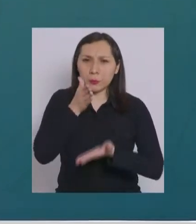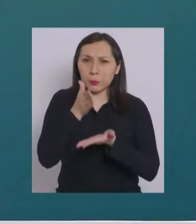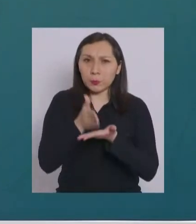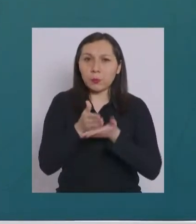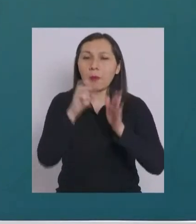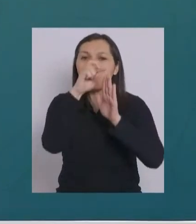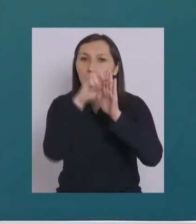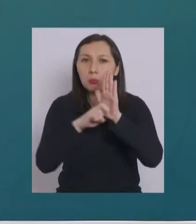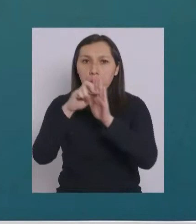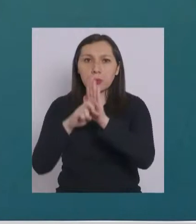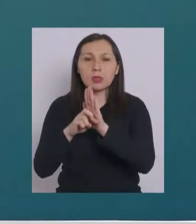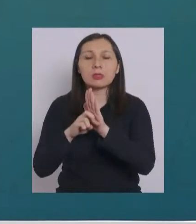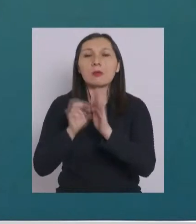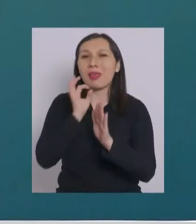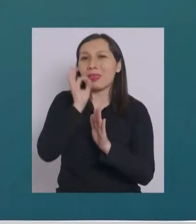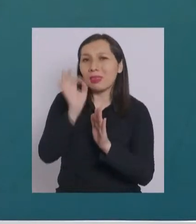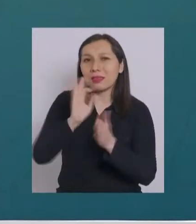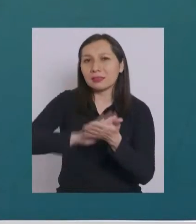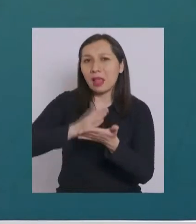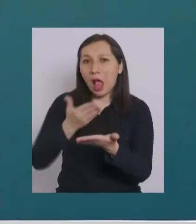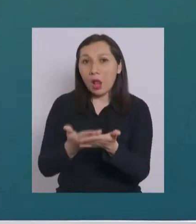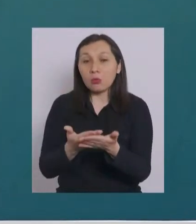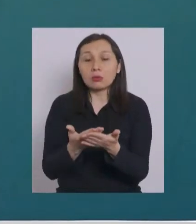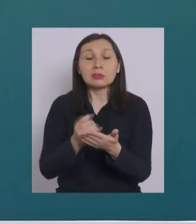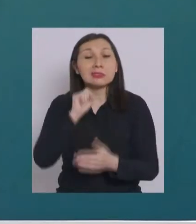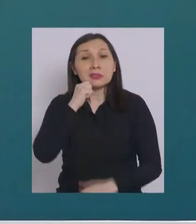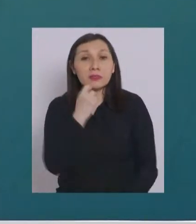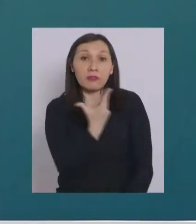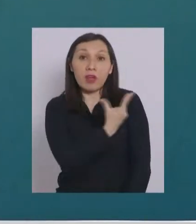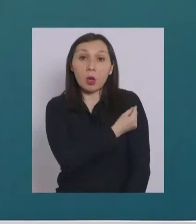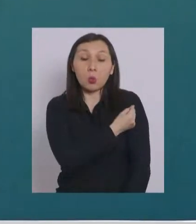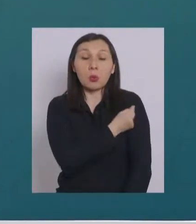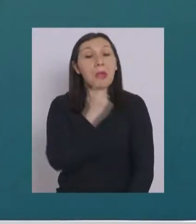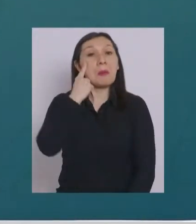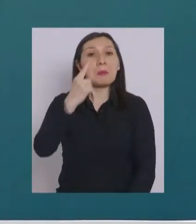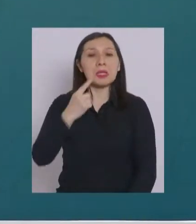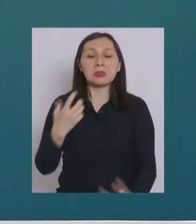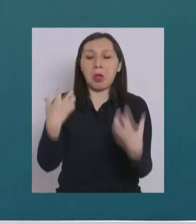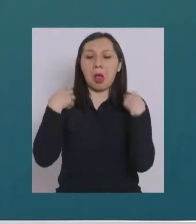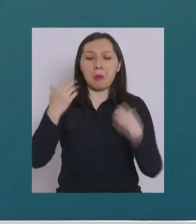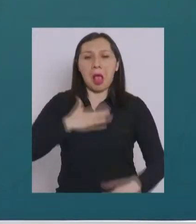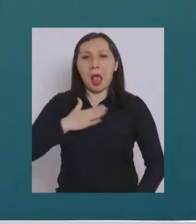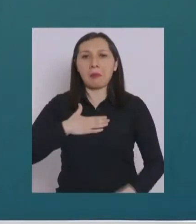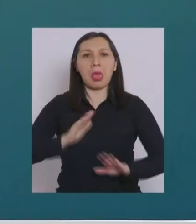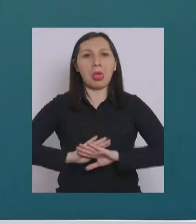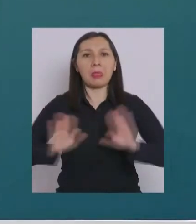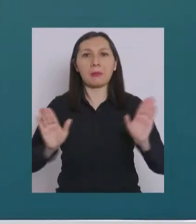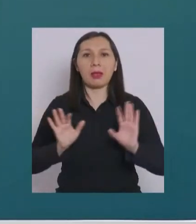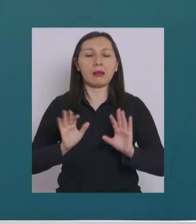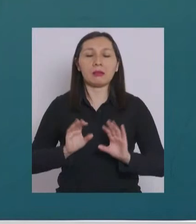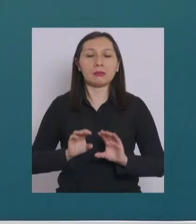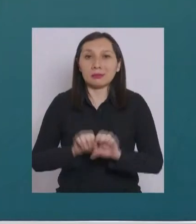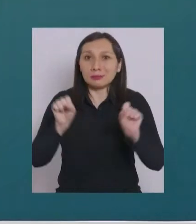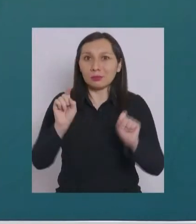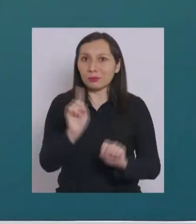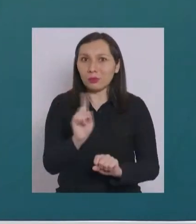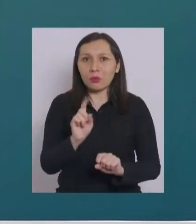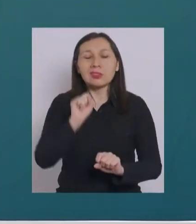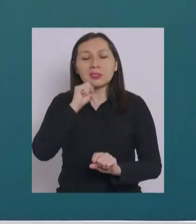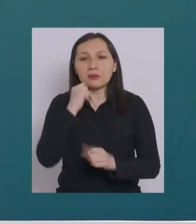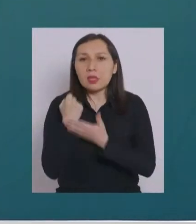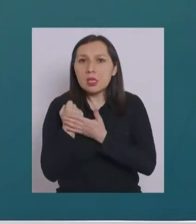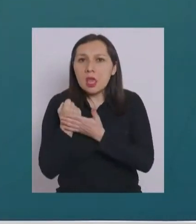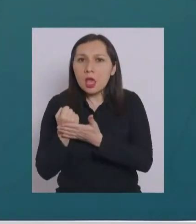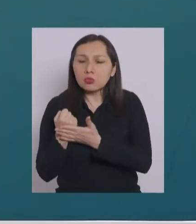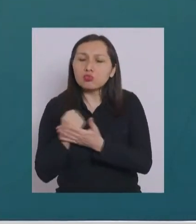care and strictly comply with the health protocols, because vaccination is not just an act of personal responsibility, it